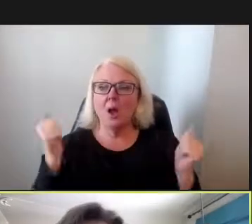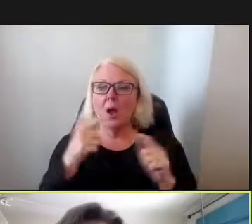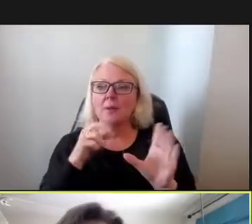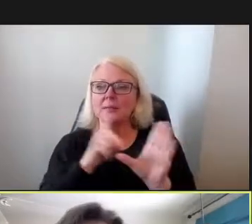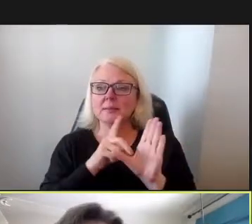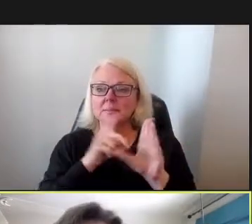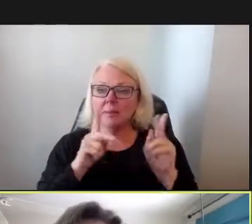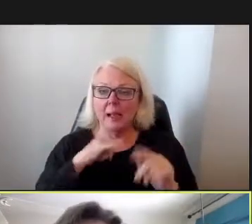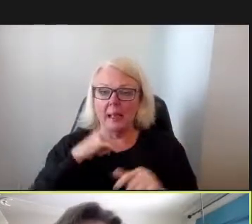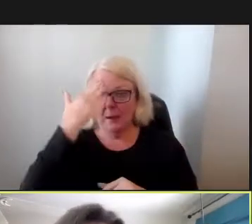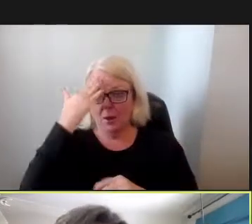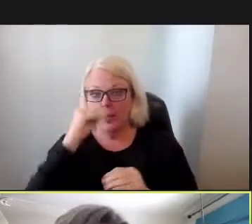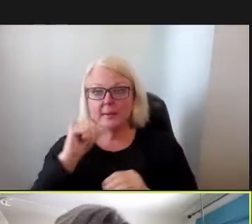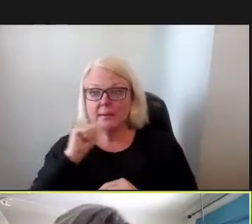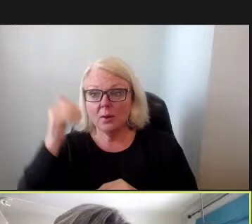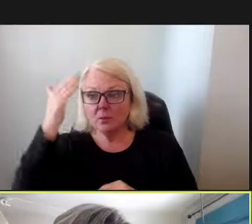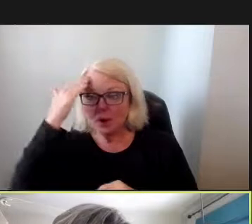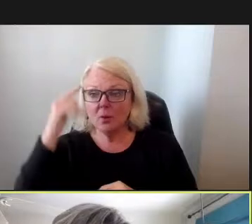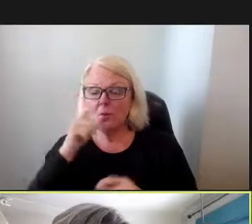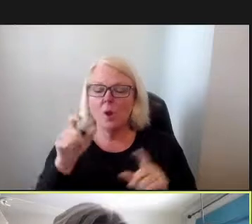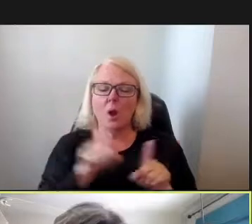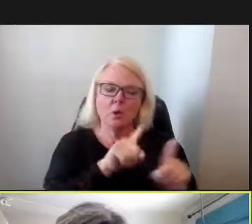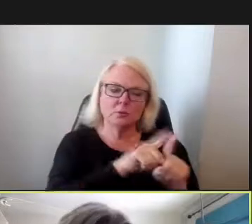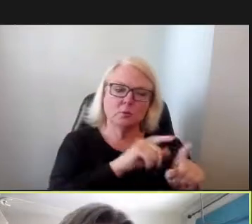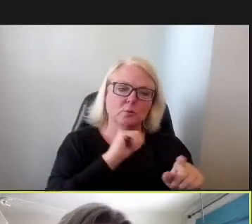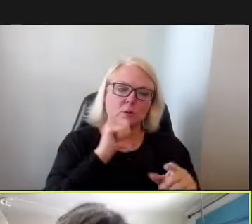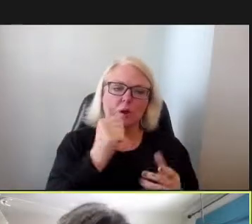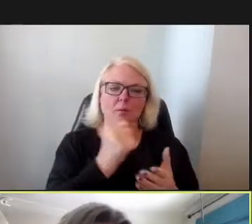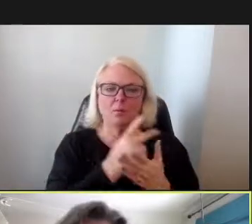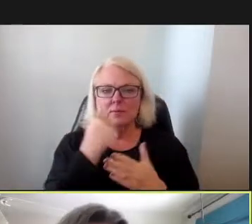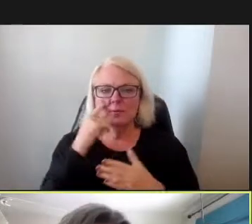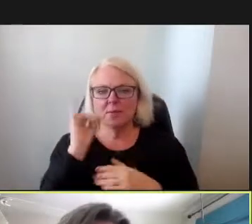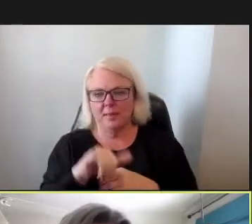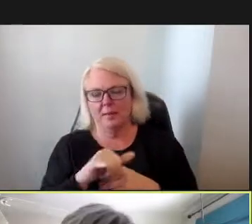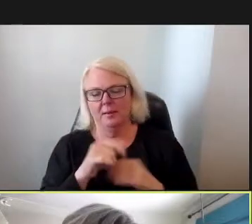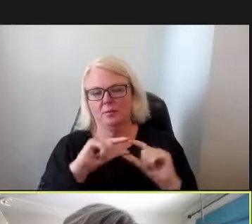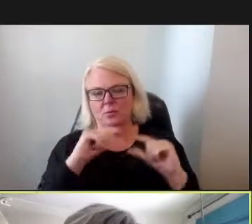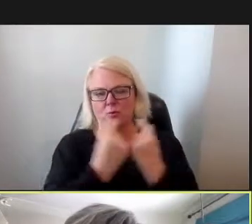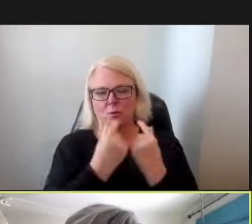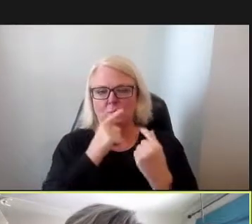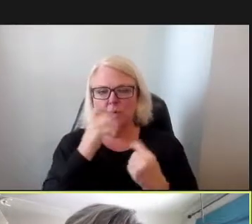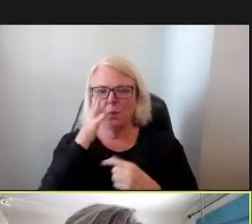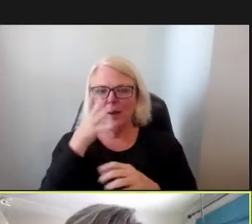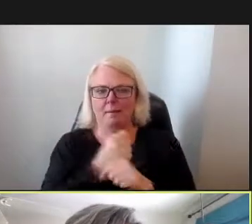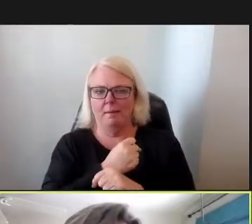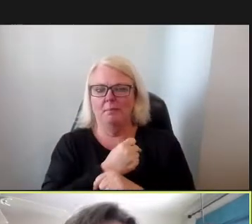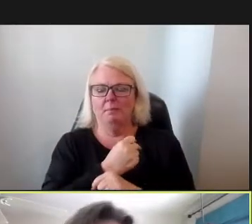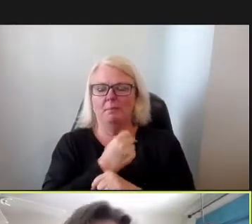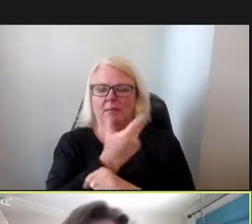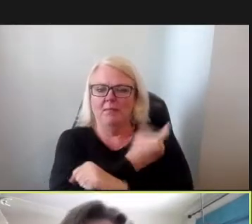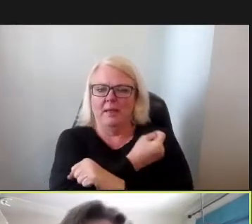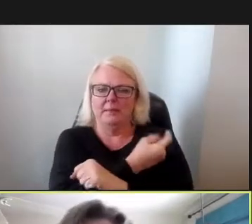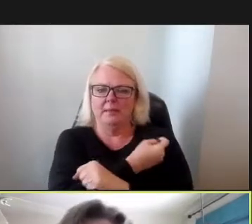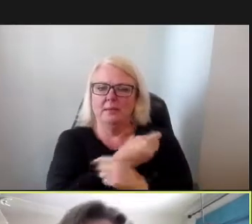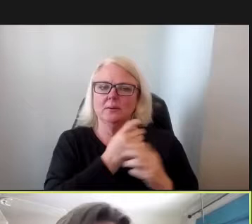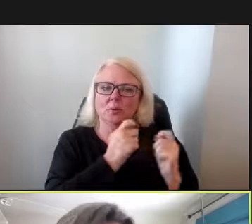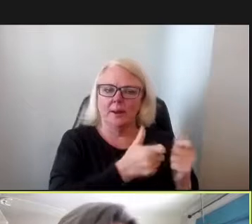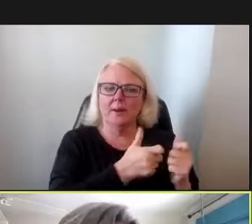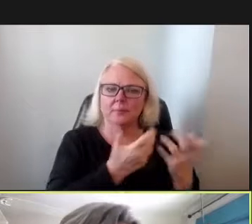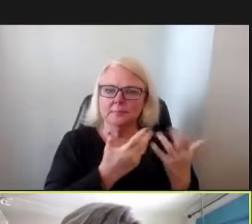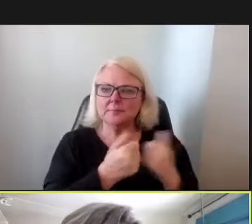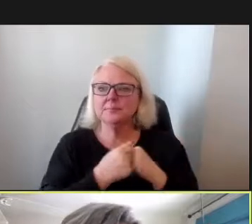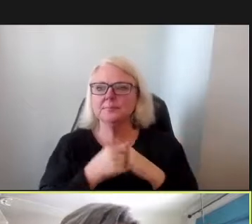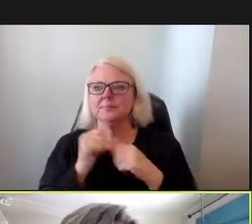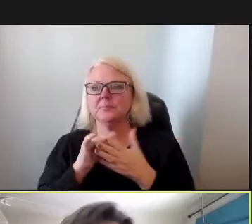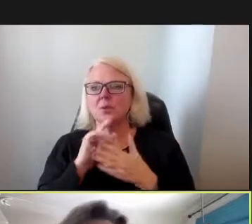don't know who also don't qualify as a group that would get the vaccine sooner. It's really